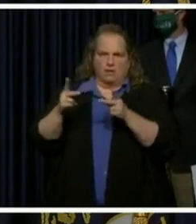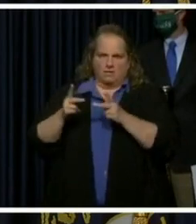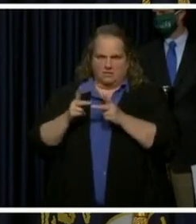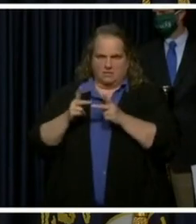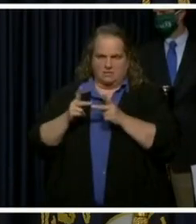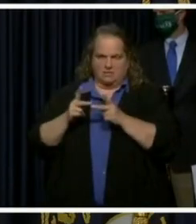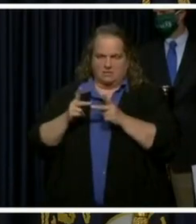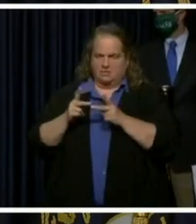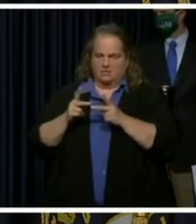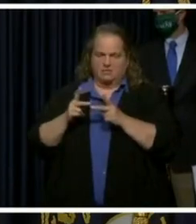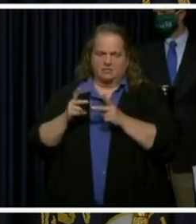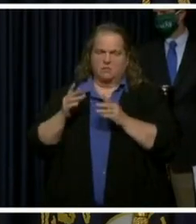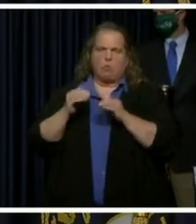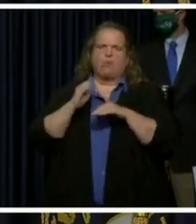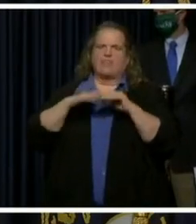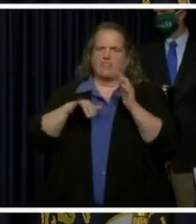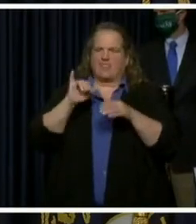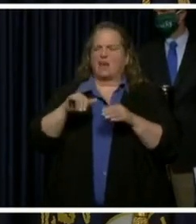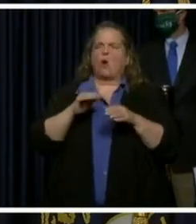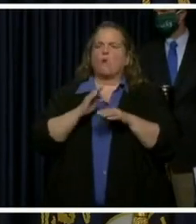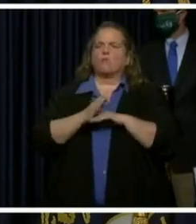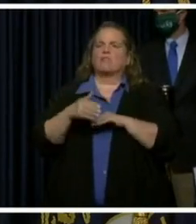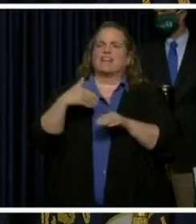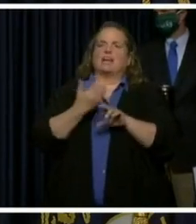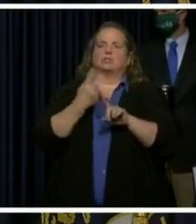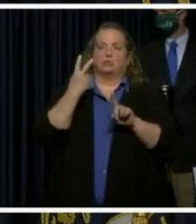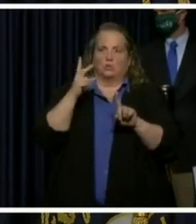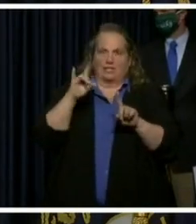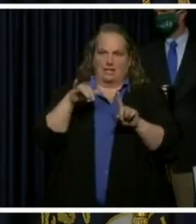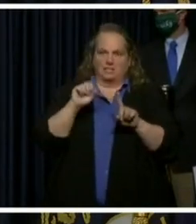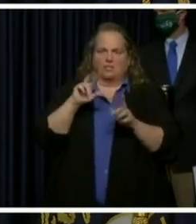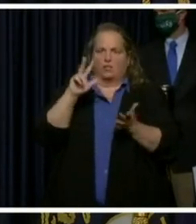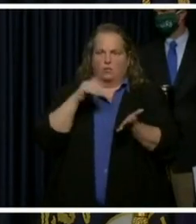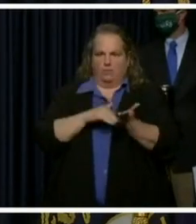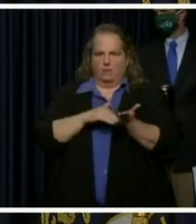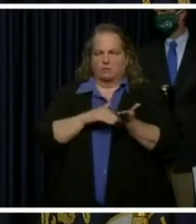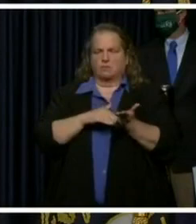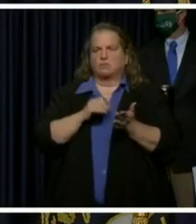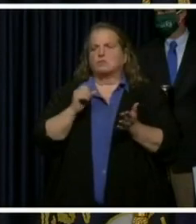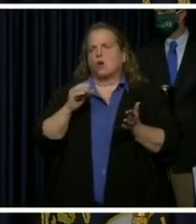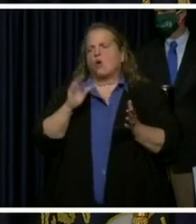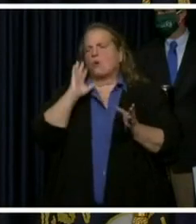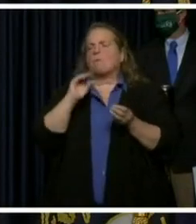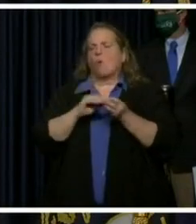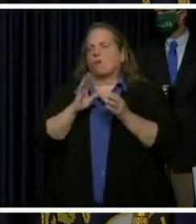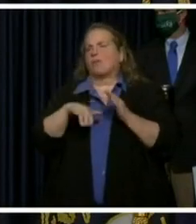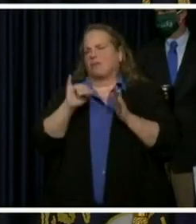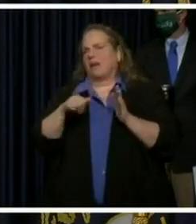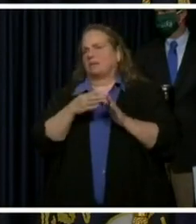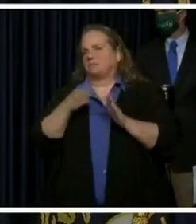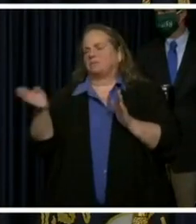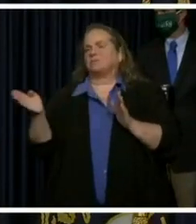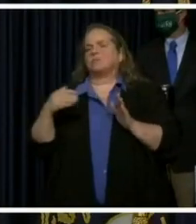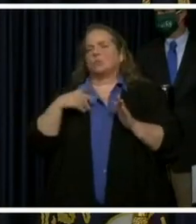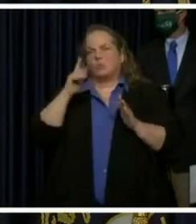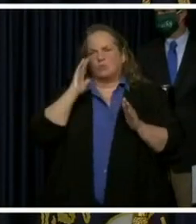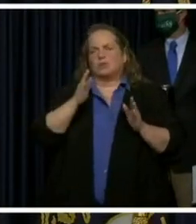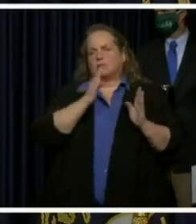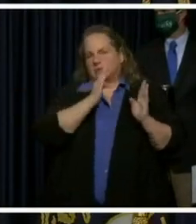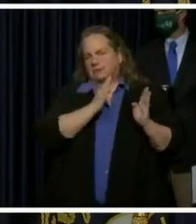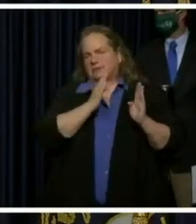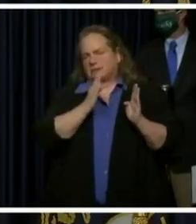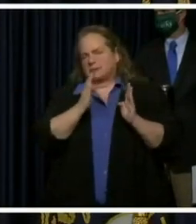Actually it'll be more than that. Over the next 2 days alone, we'll test nearly 3,000 people. So we are going to go methodically over the